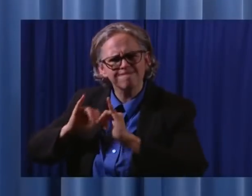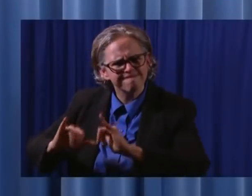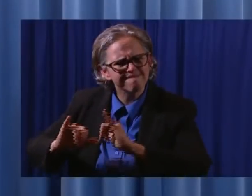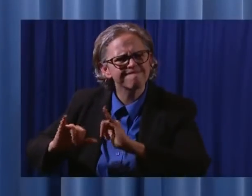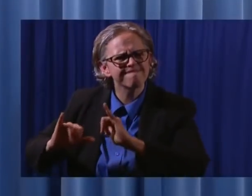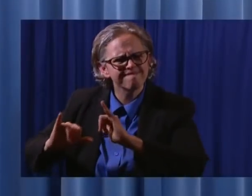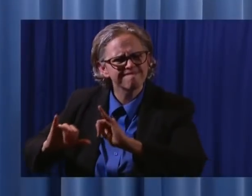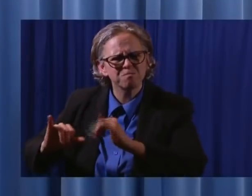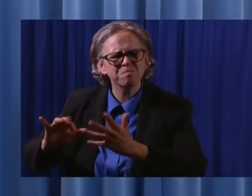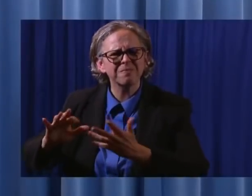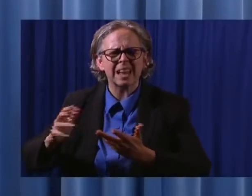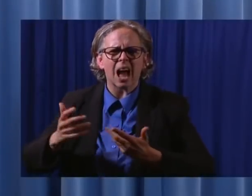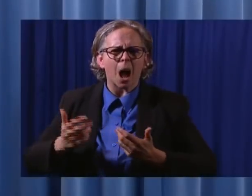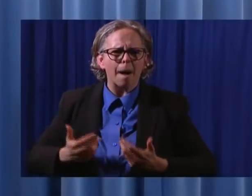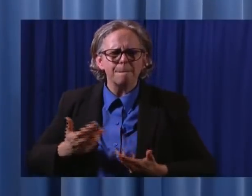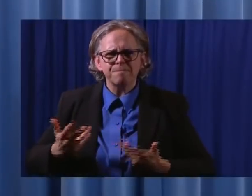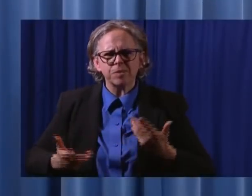the